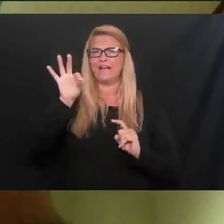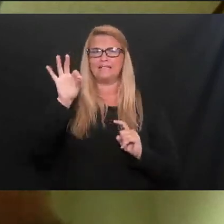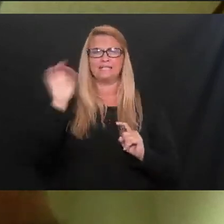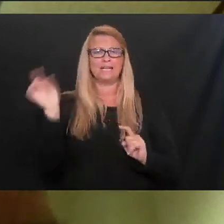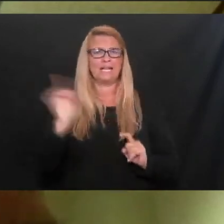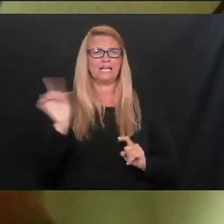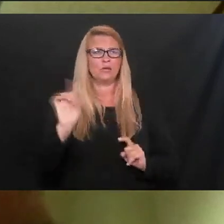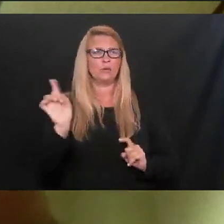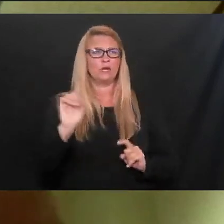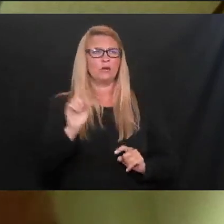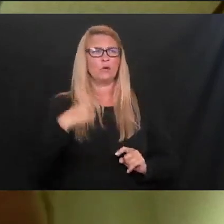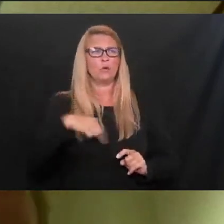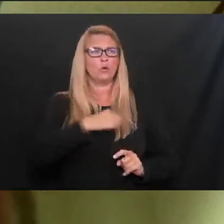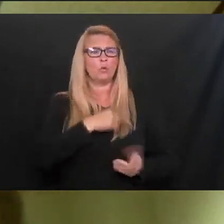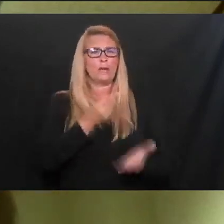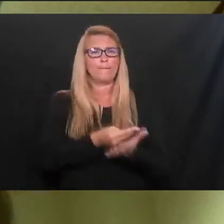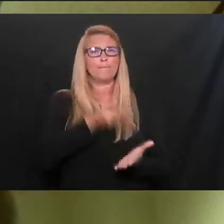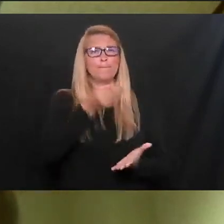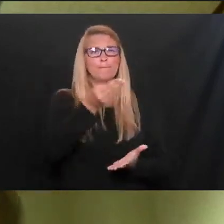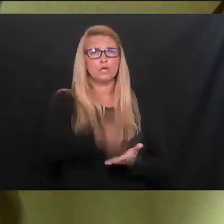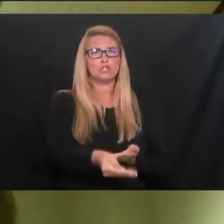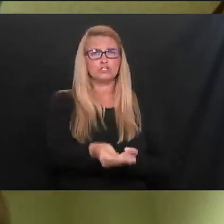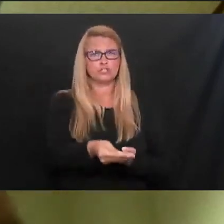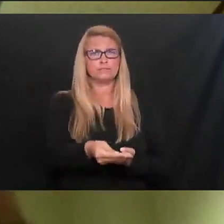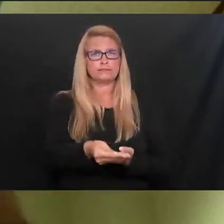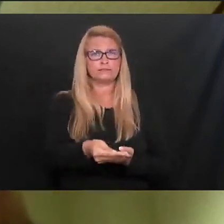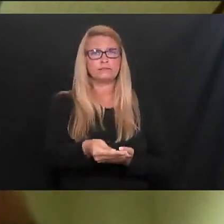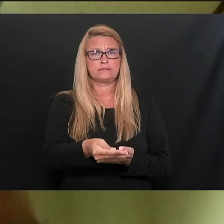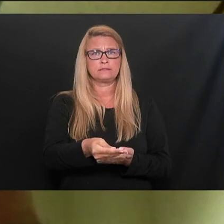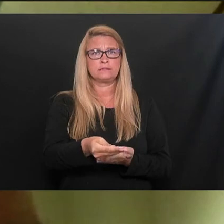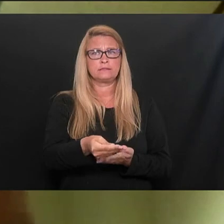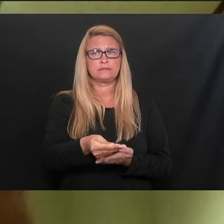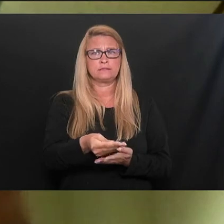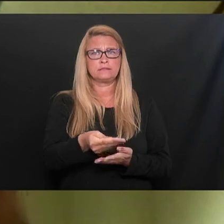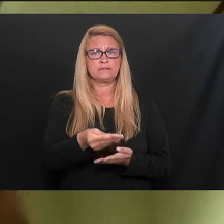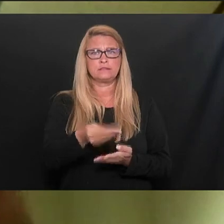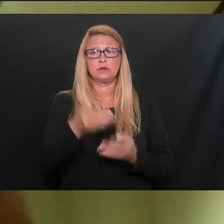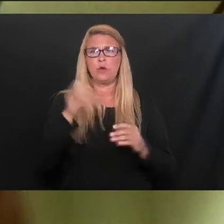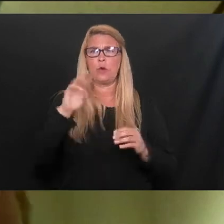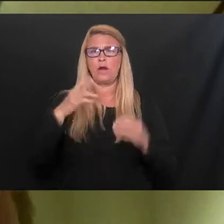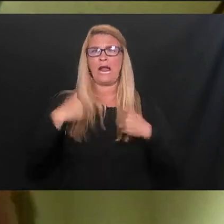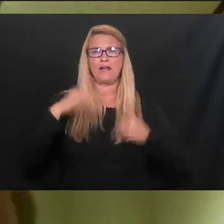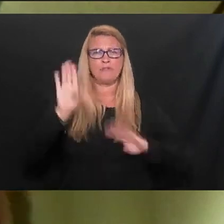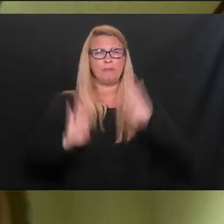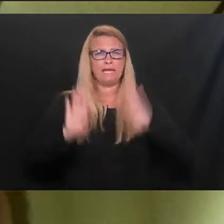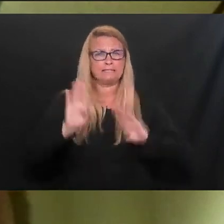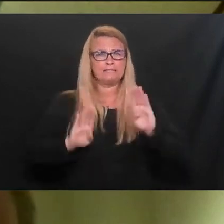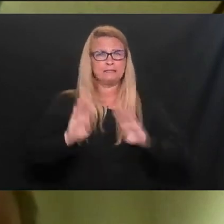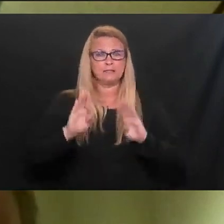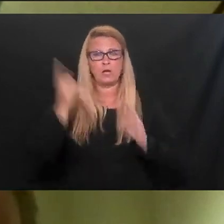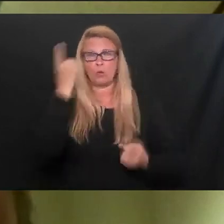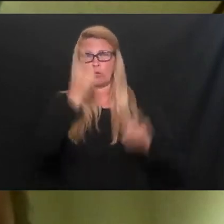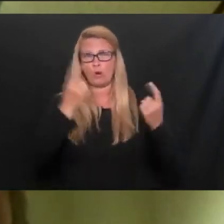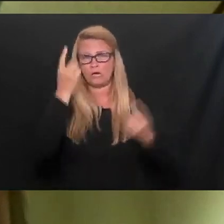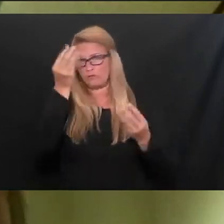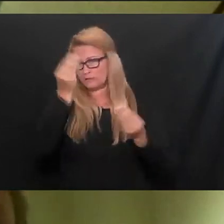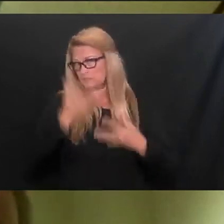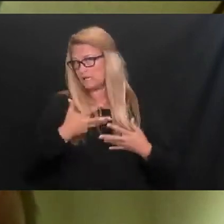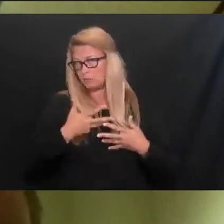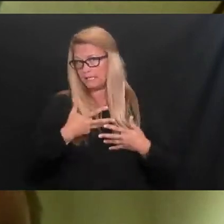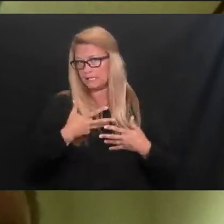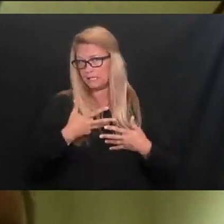or the purchasing division website where these have been bid out. So I wondered if you could briefly give us